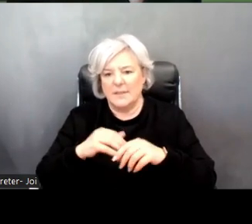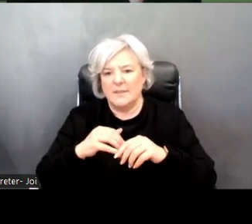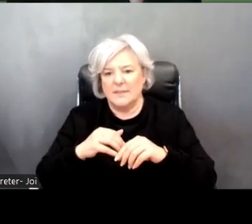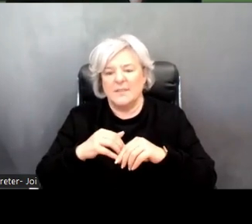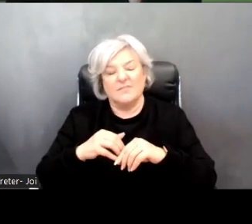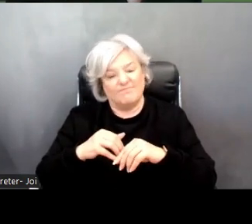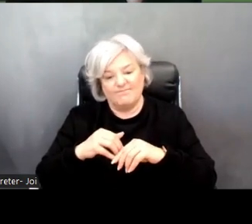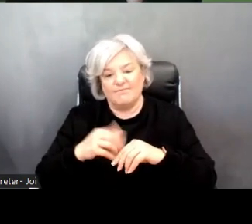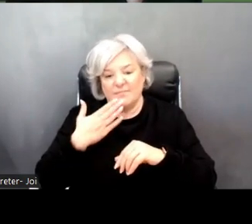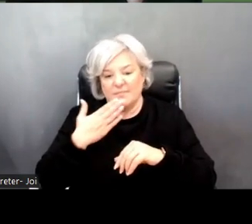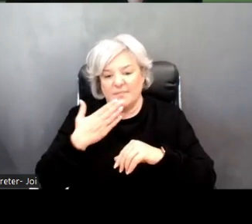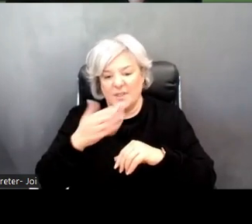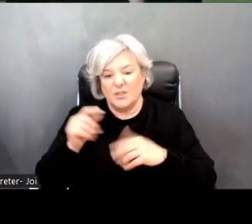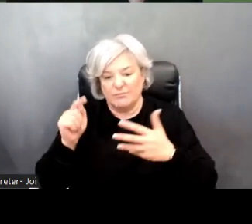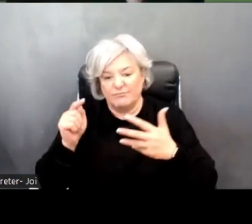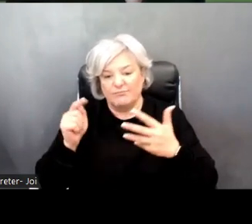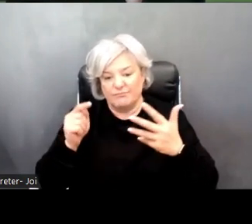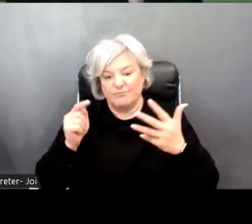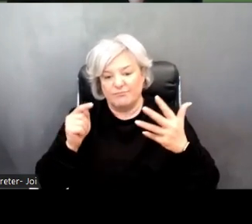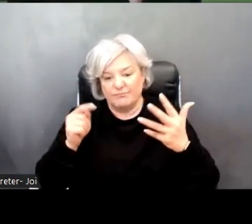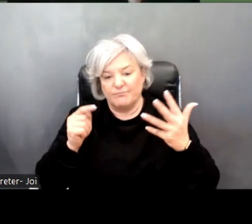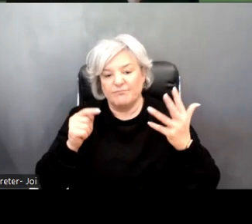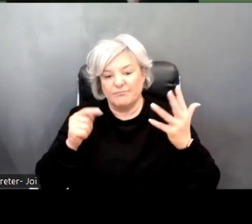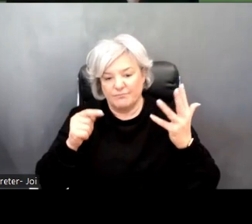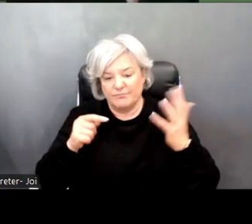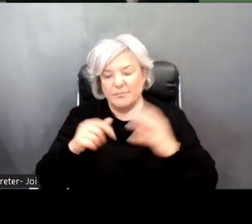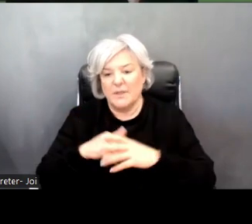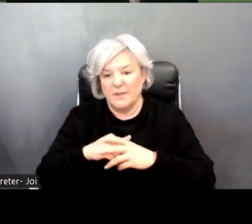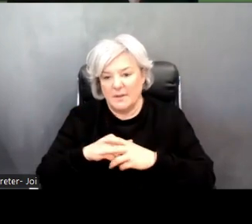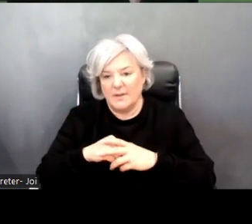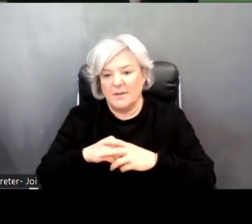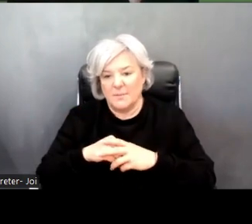Yeah, thank you. It's an error to sever